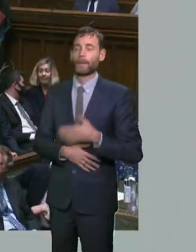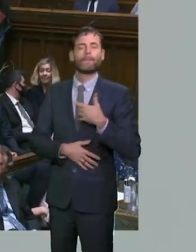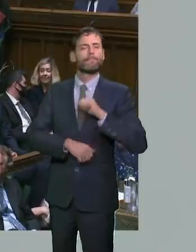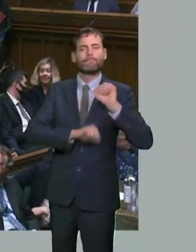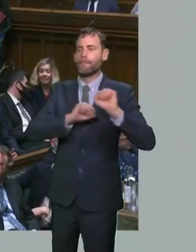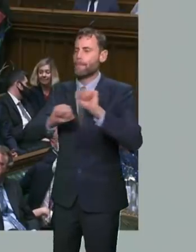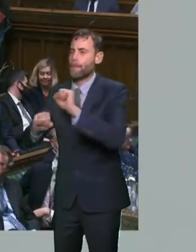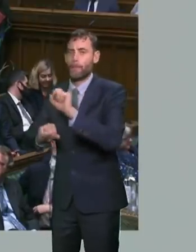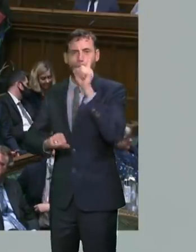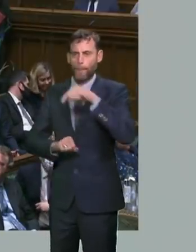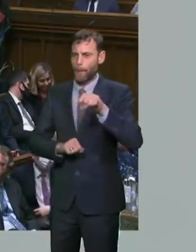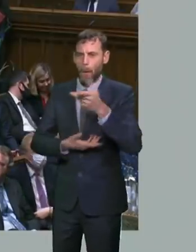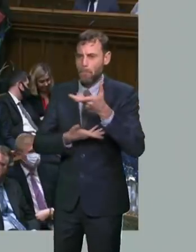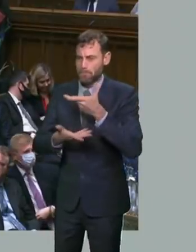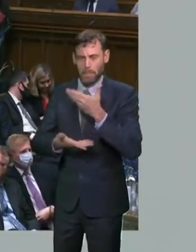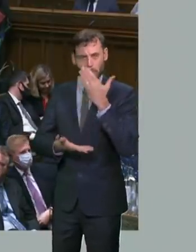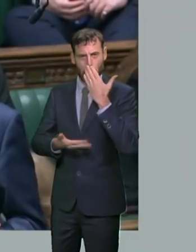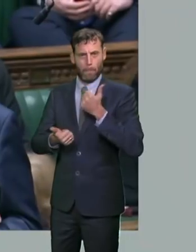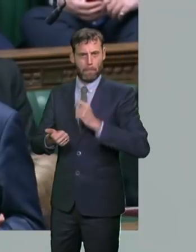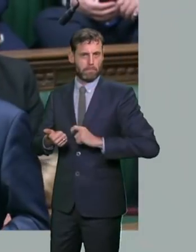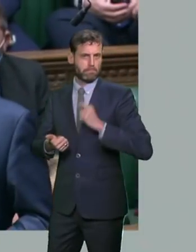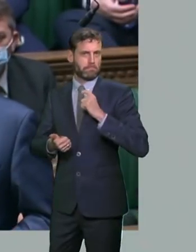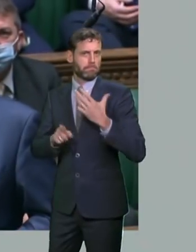are very good.